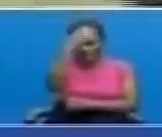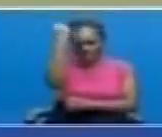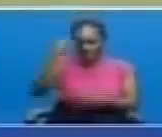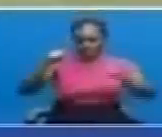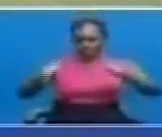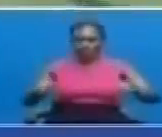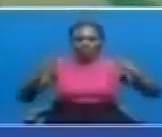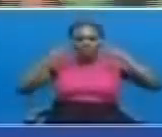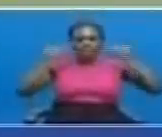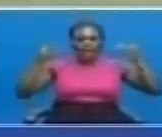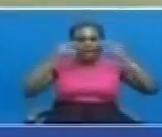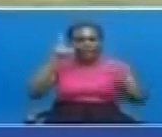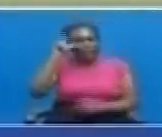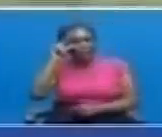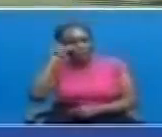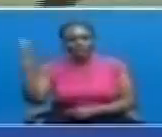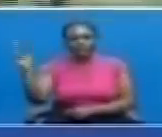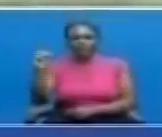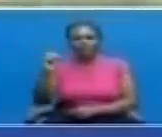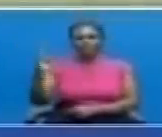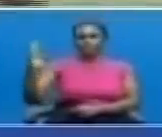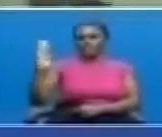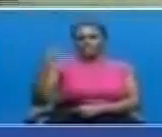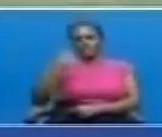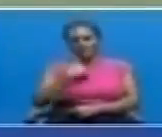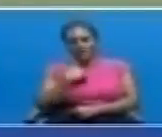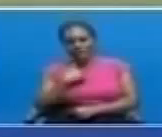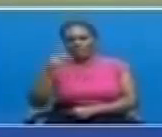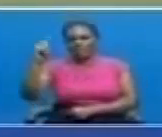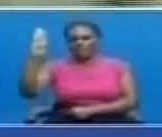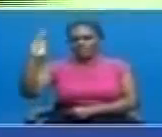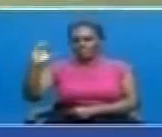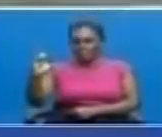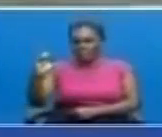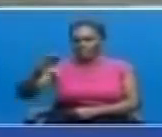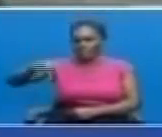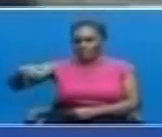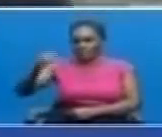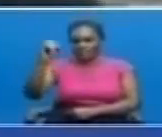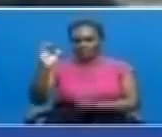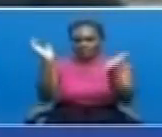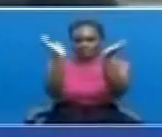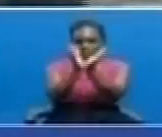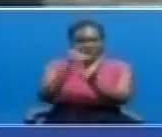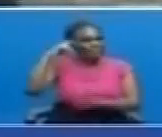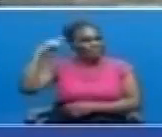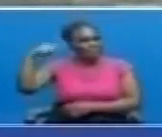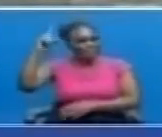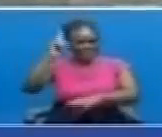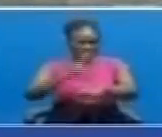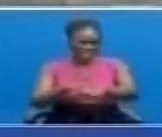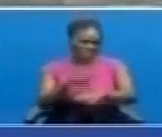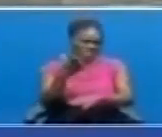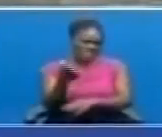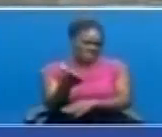Sofapaka in Mombasa. Mwaroni will host Ulinzi as Mathare battle it out with KCB at City Stadium. For Mathare United, the season may not